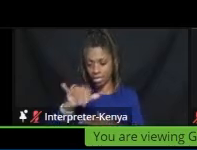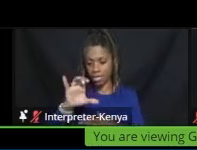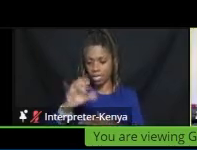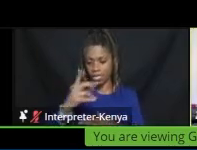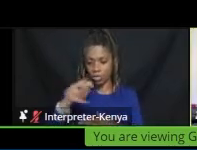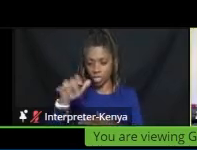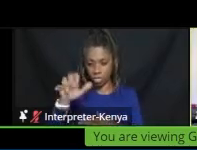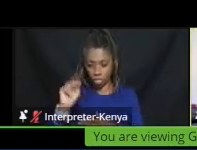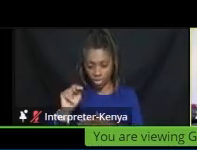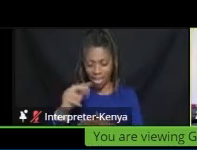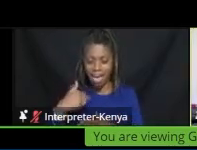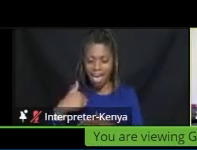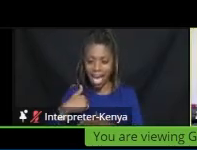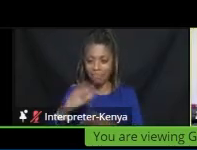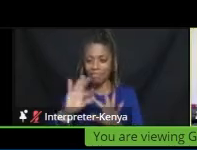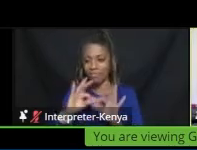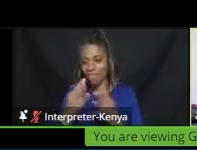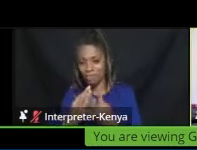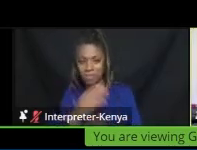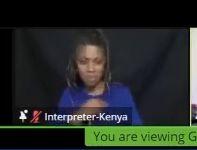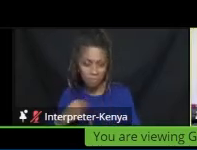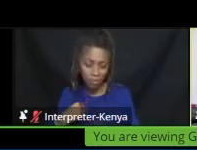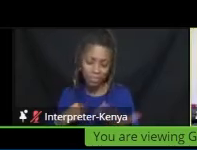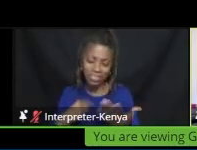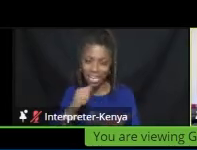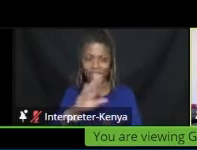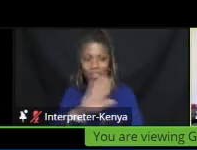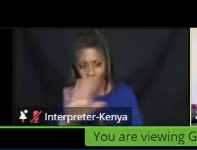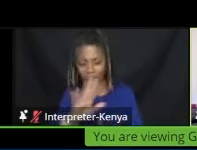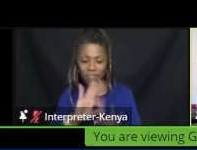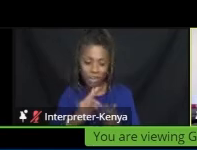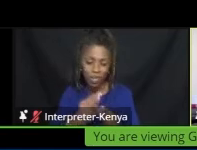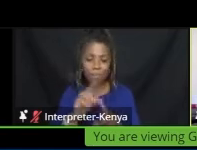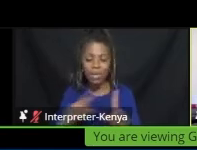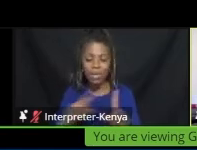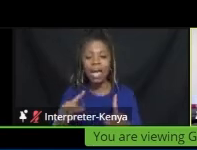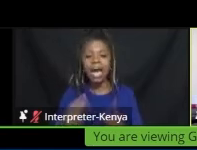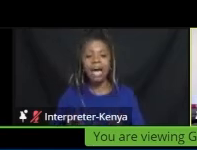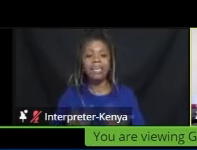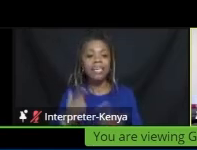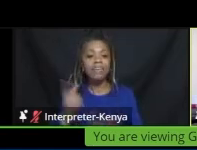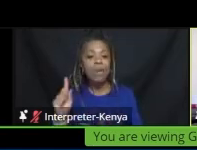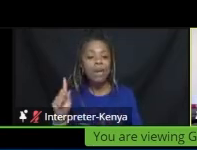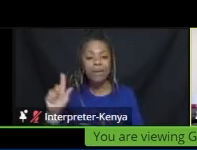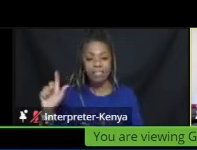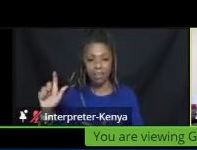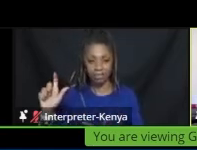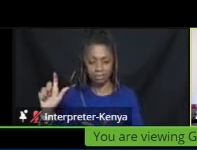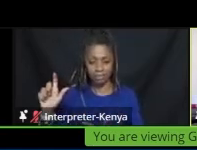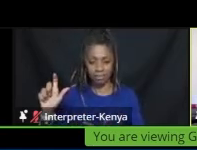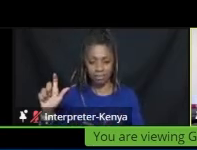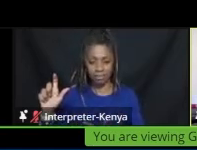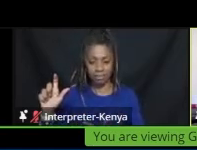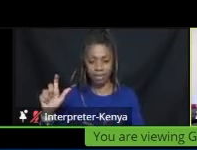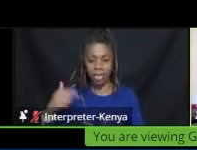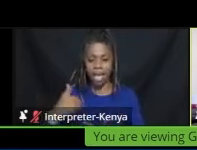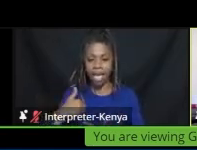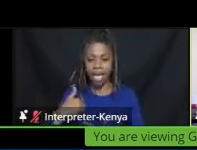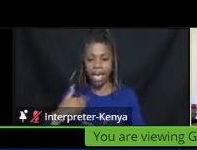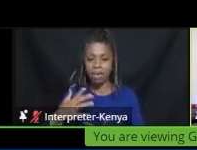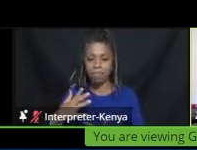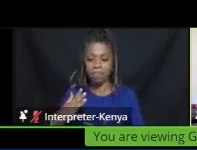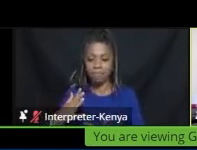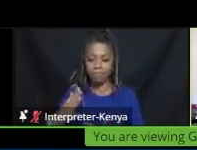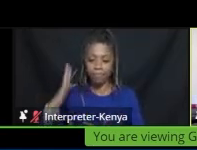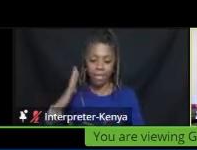members. Family members, I got it. I am in Lexington. I am immediate past president of 16th District PTA.